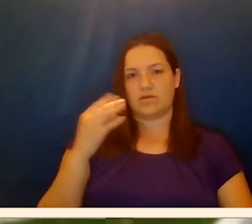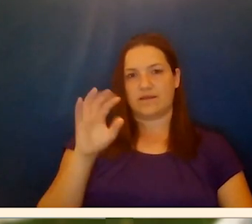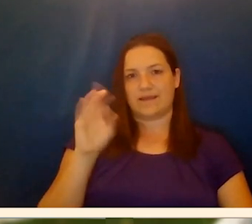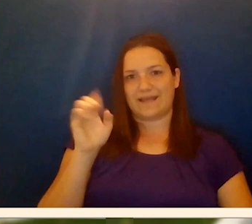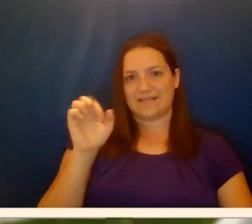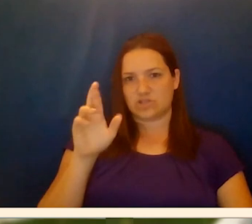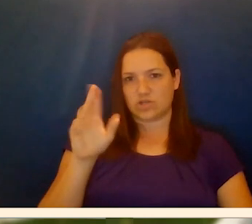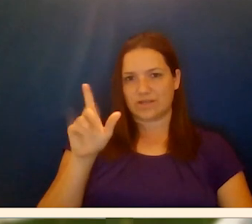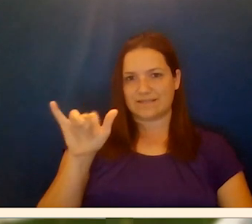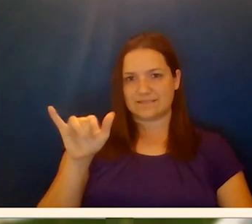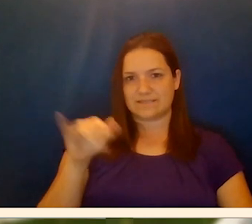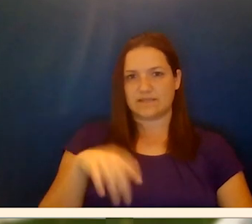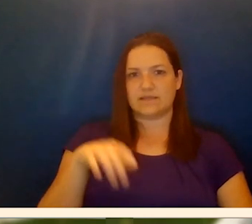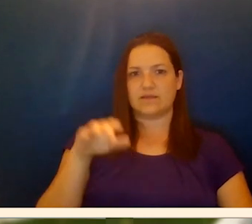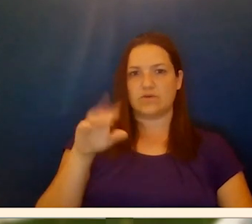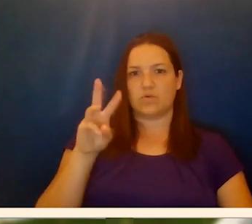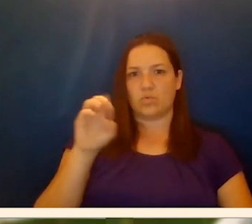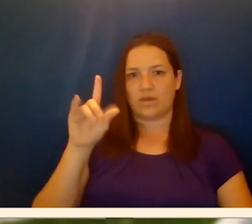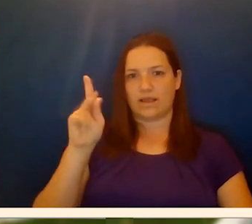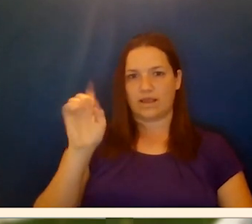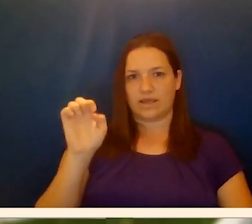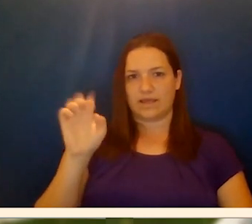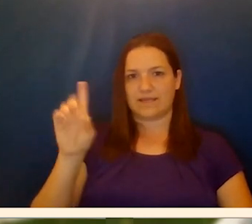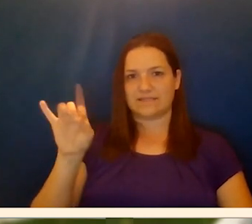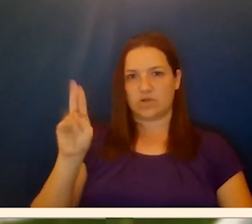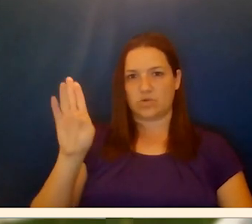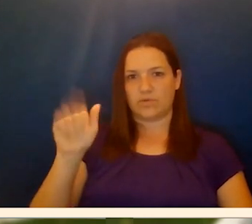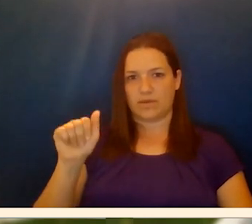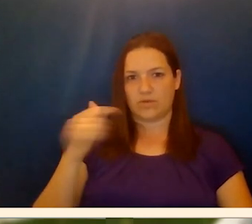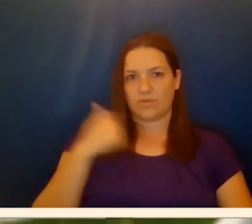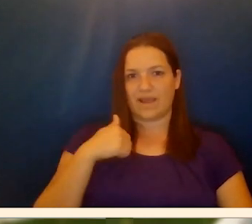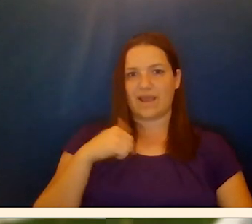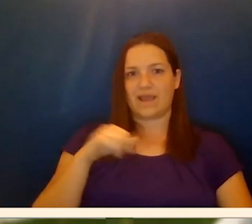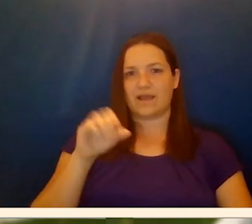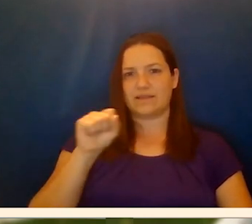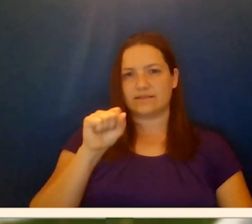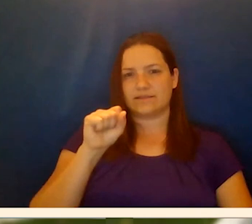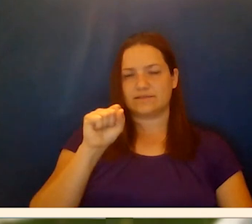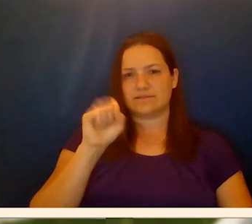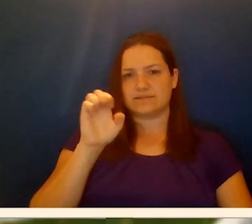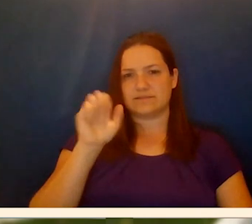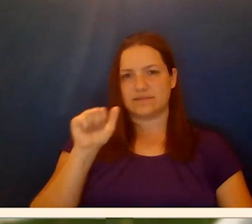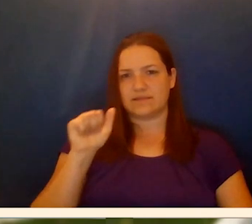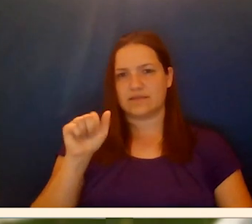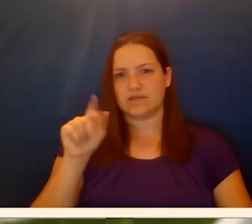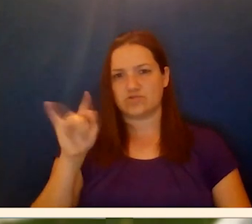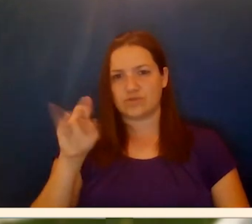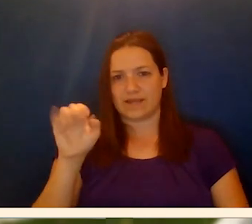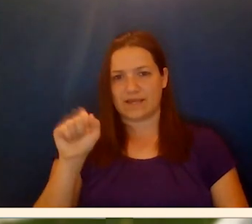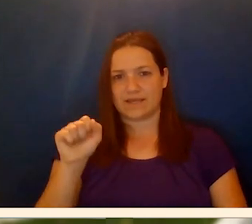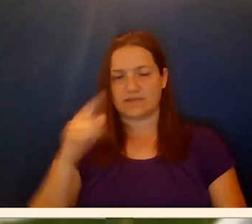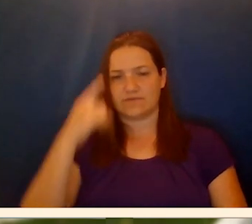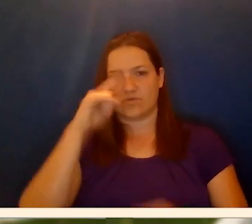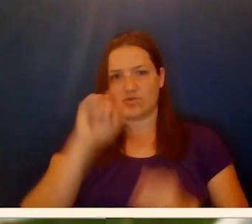had the C trains out there that were dedicated to COVID testing. So we're arranging for those to be put back